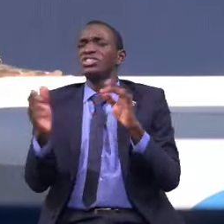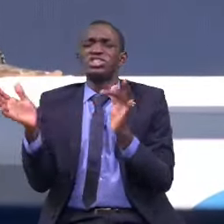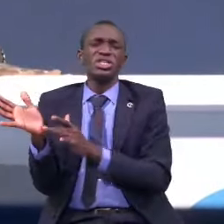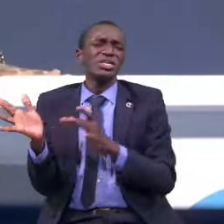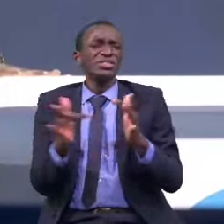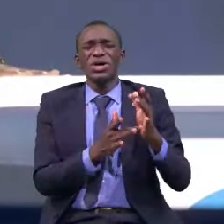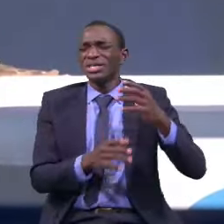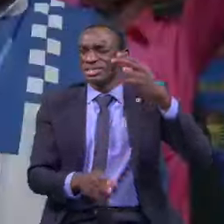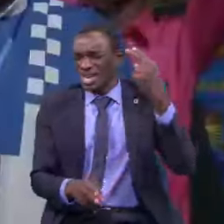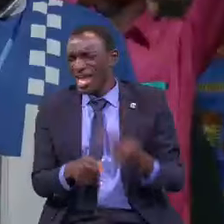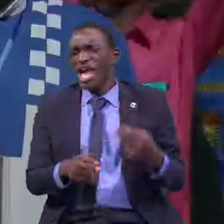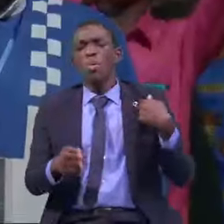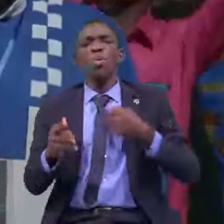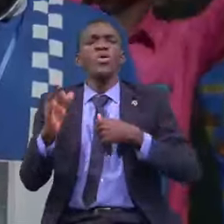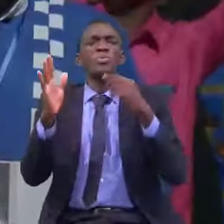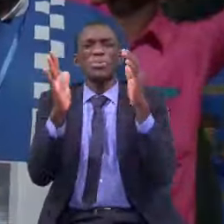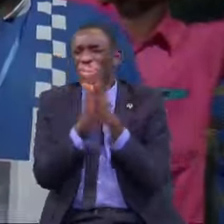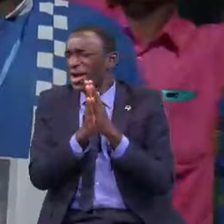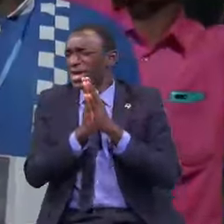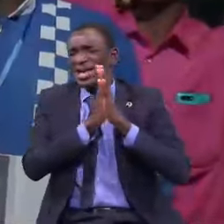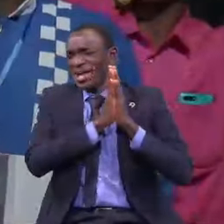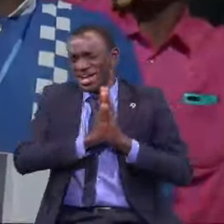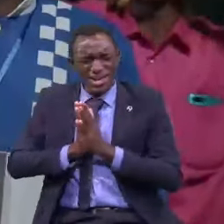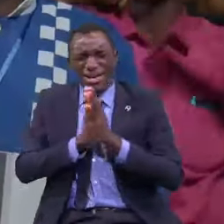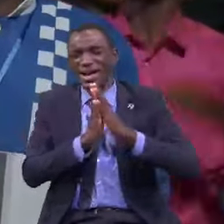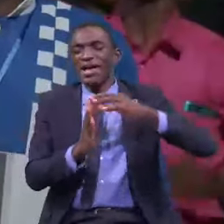name we pray.